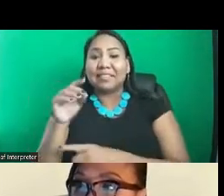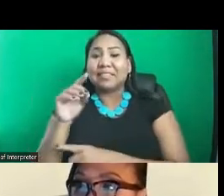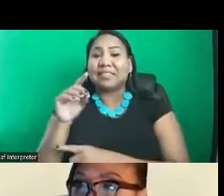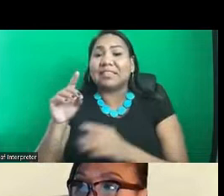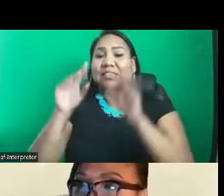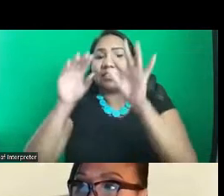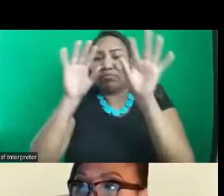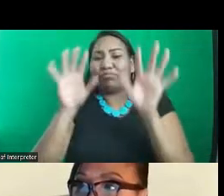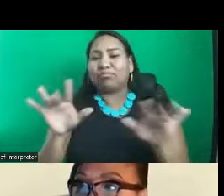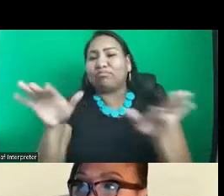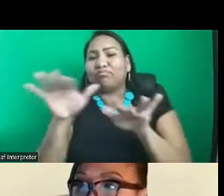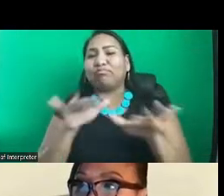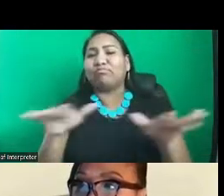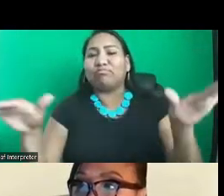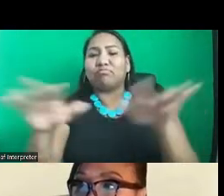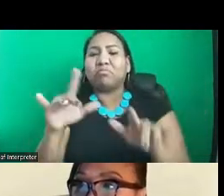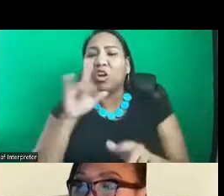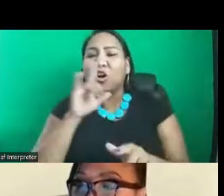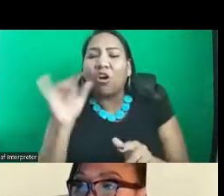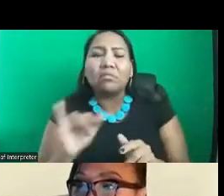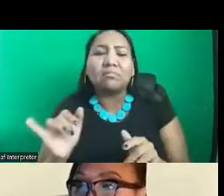integrate ceremonies to complement